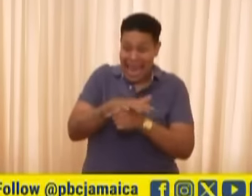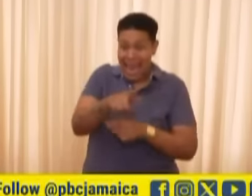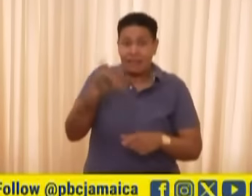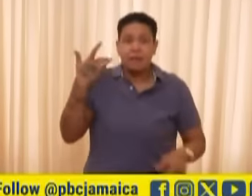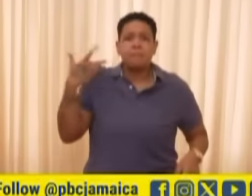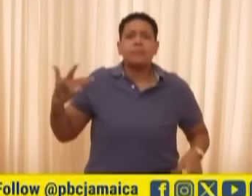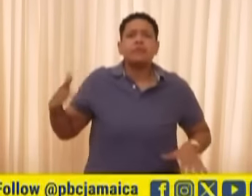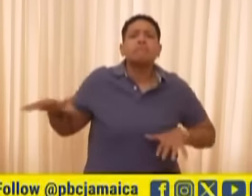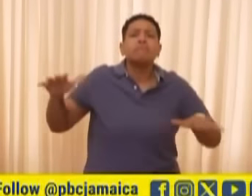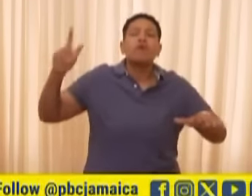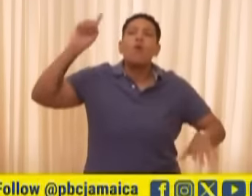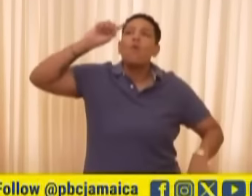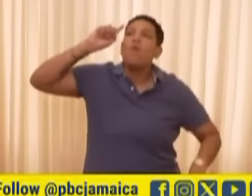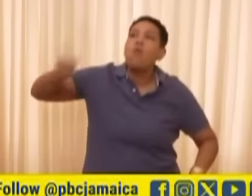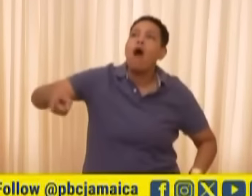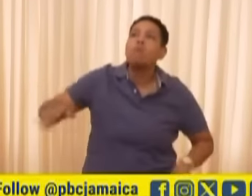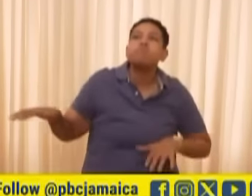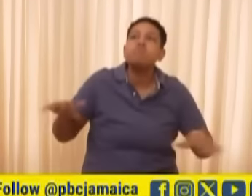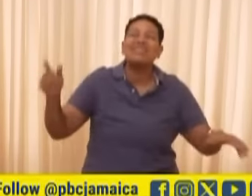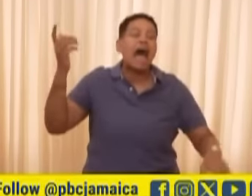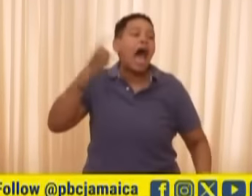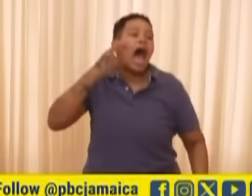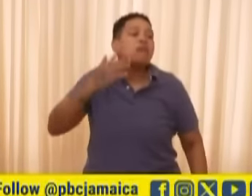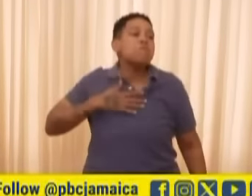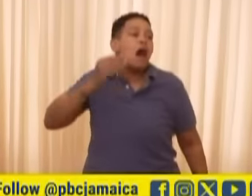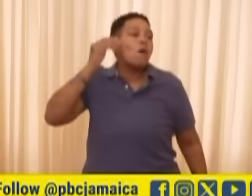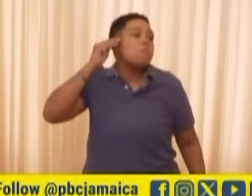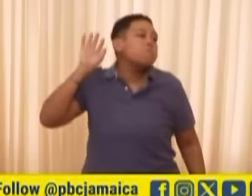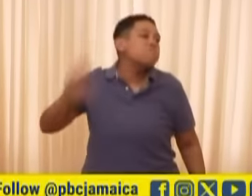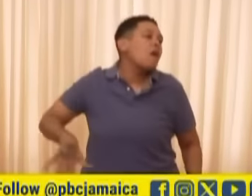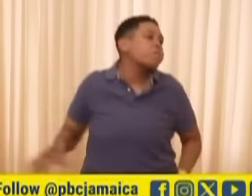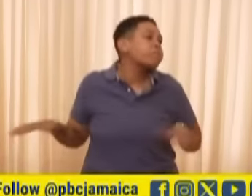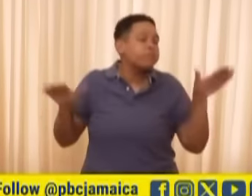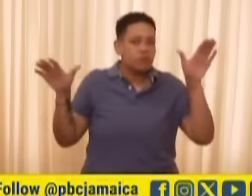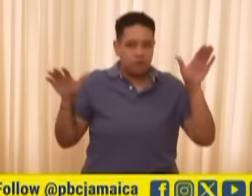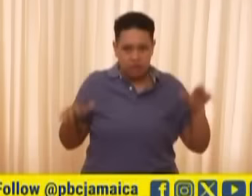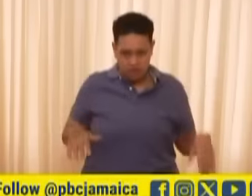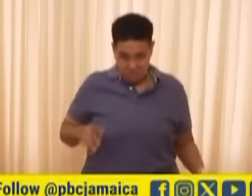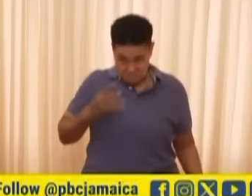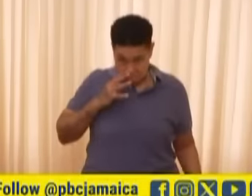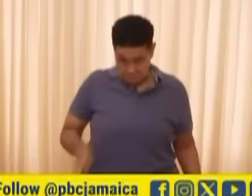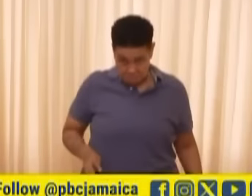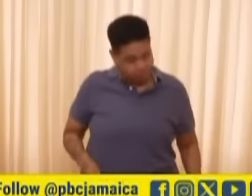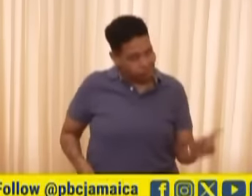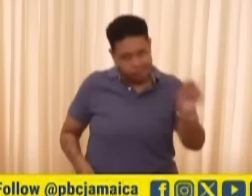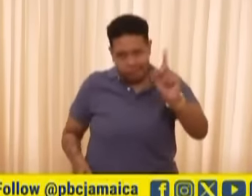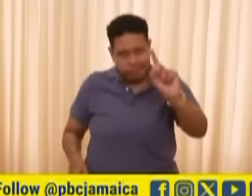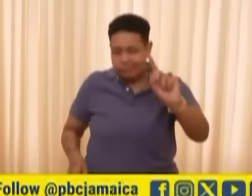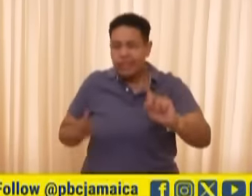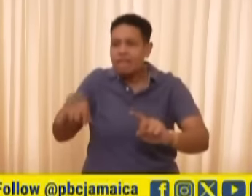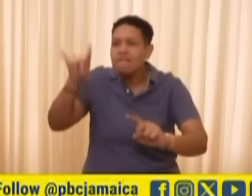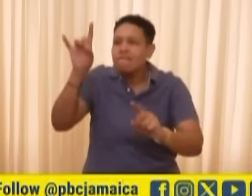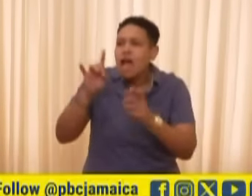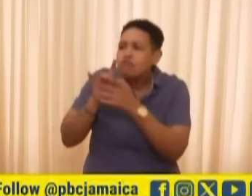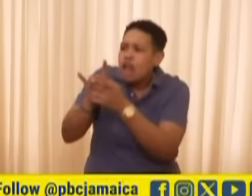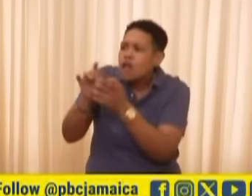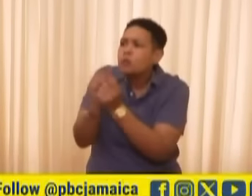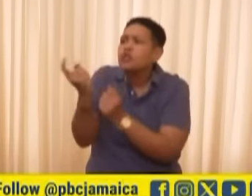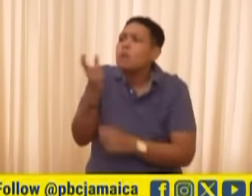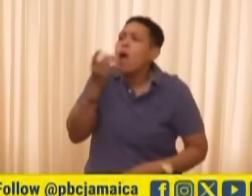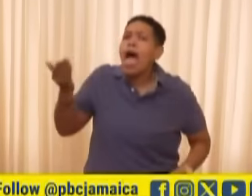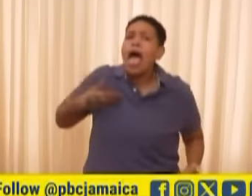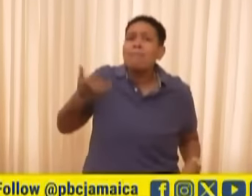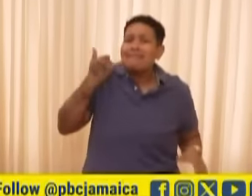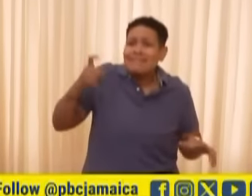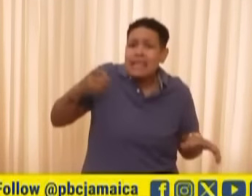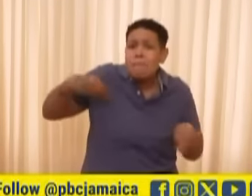is flood prone, a low-lying area, you must find a way to build a relationship with somebody that will help you to move